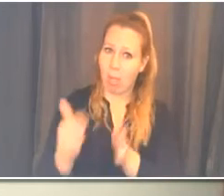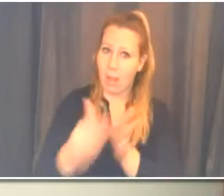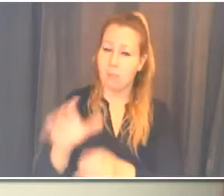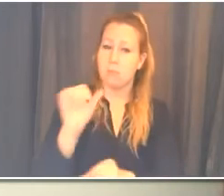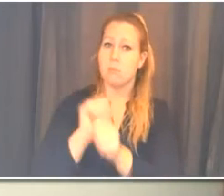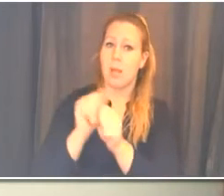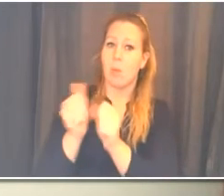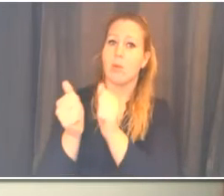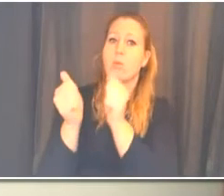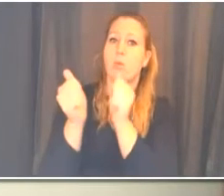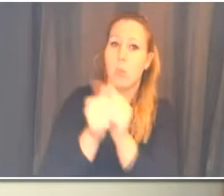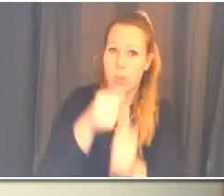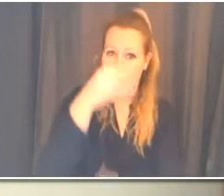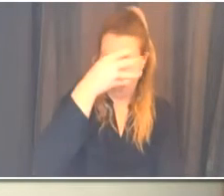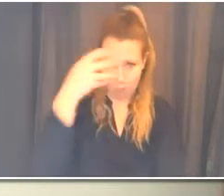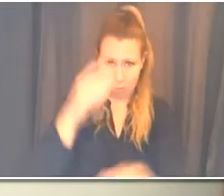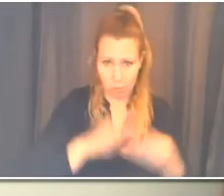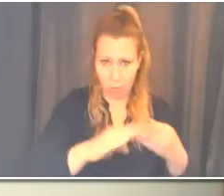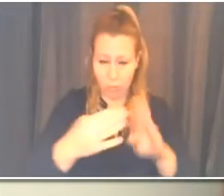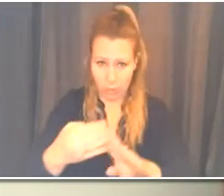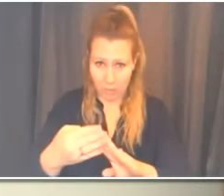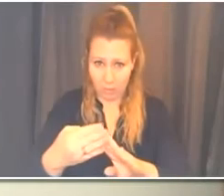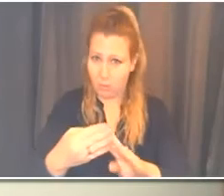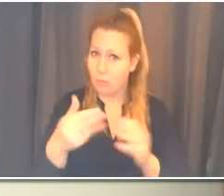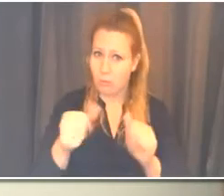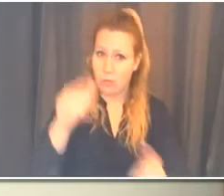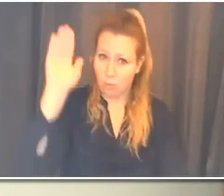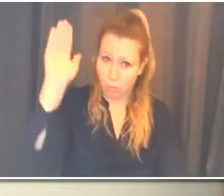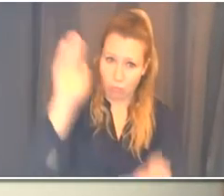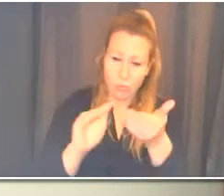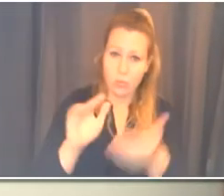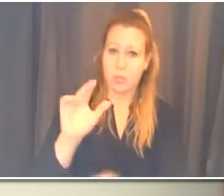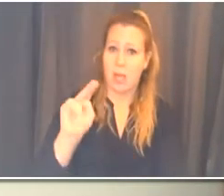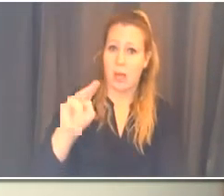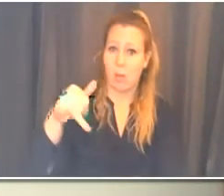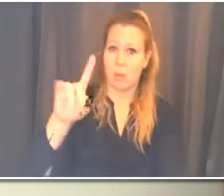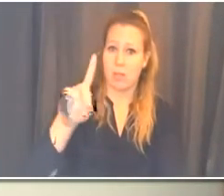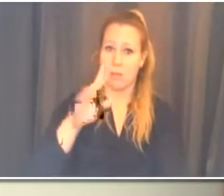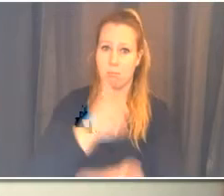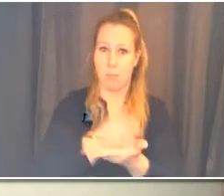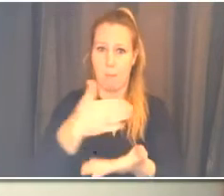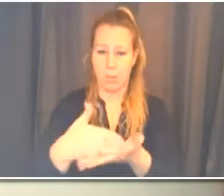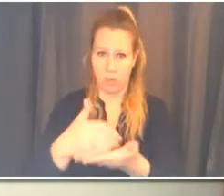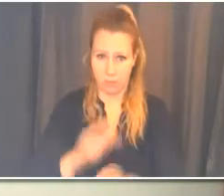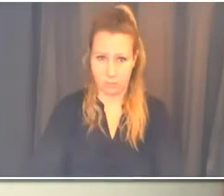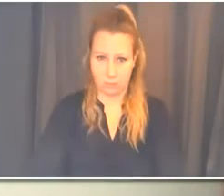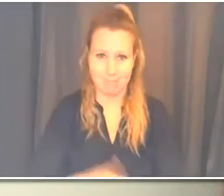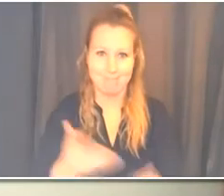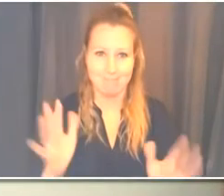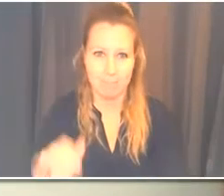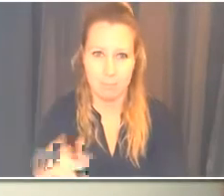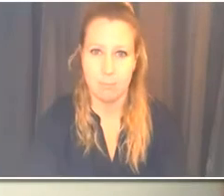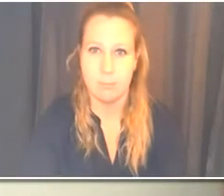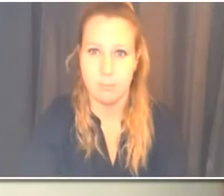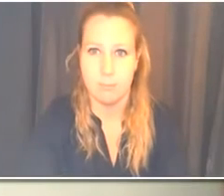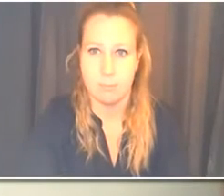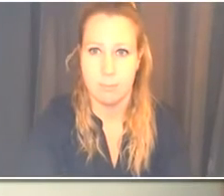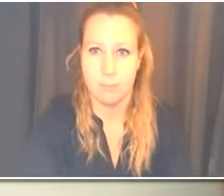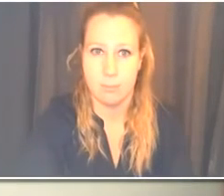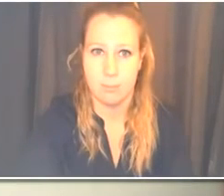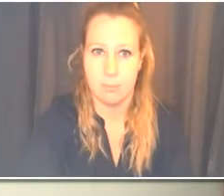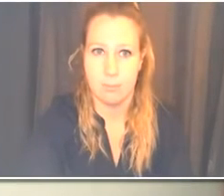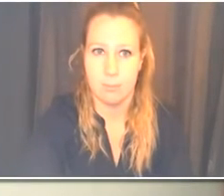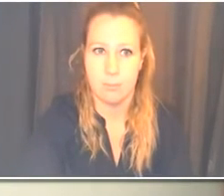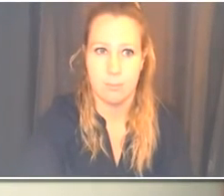of um the case that you mentioned that you said you you heard that somebody had filed a DB complaint and